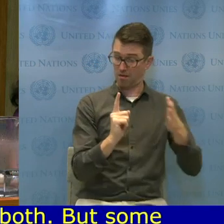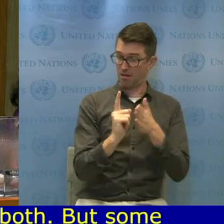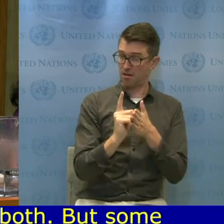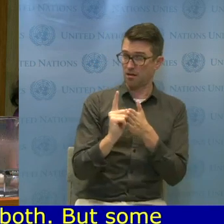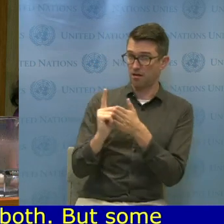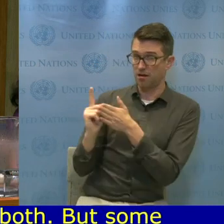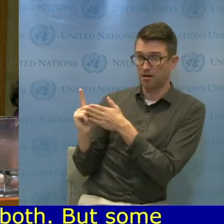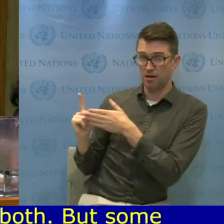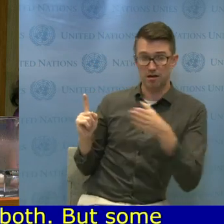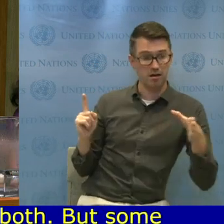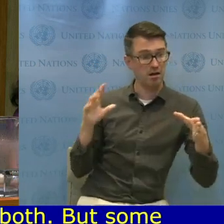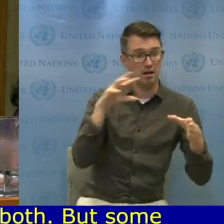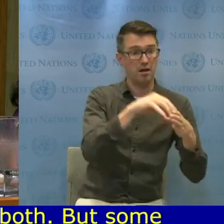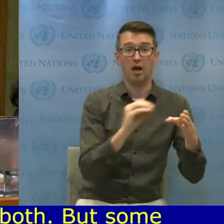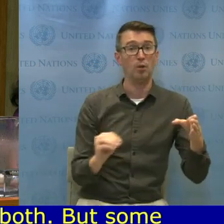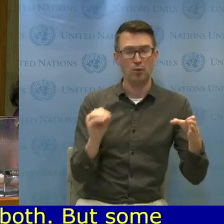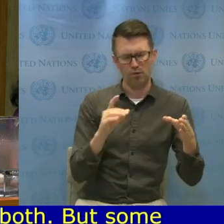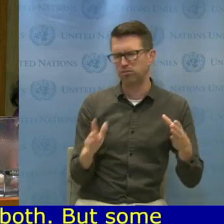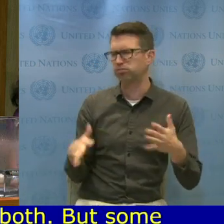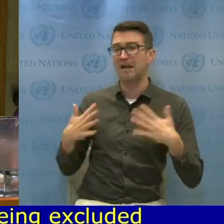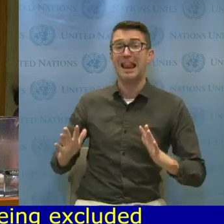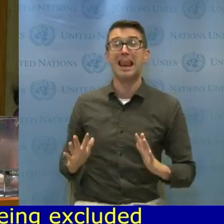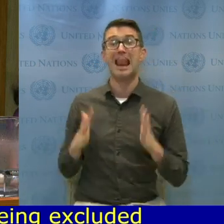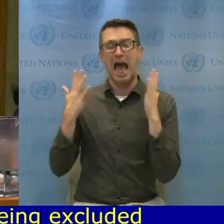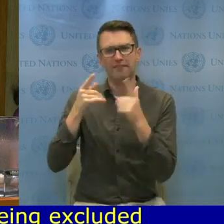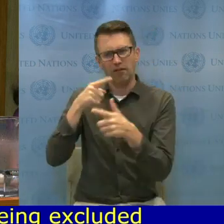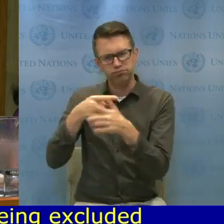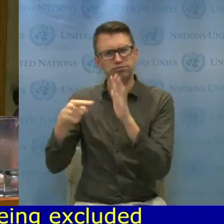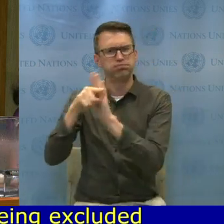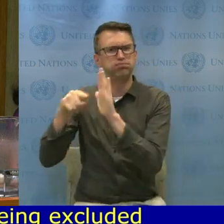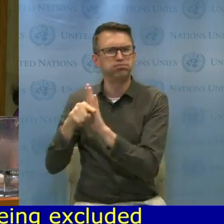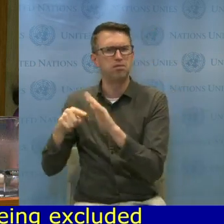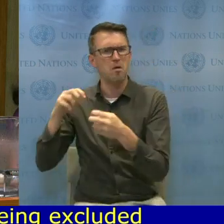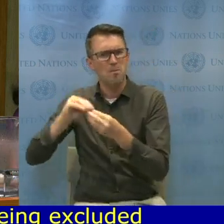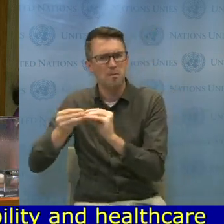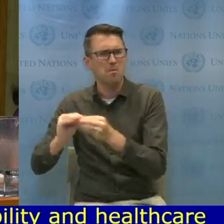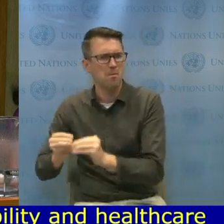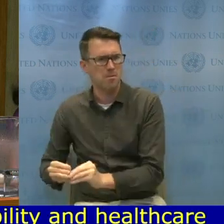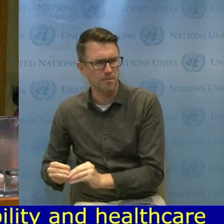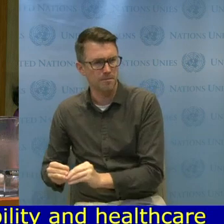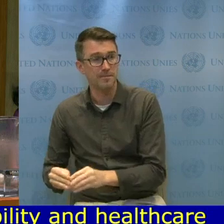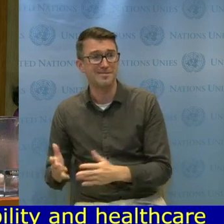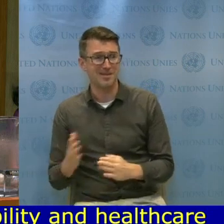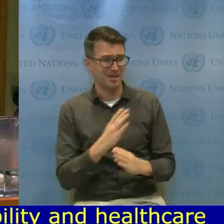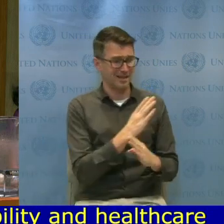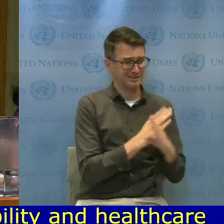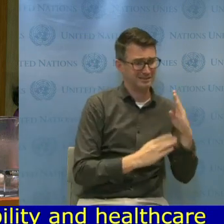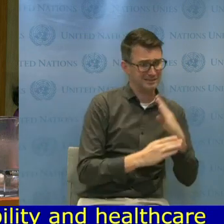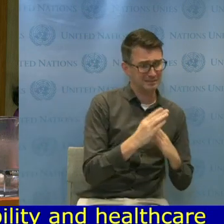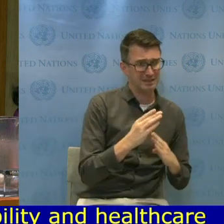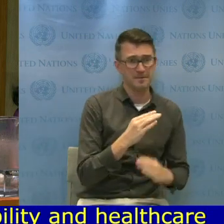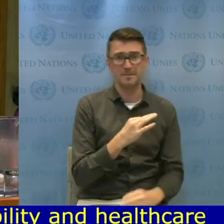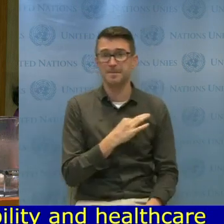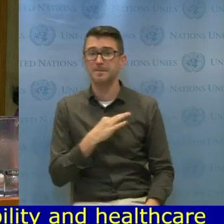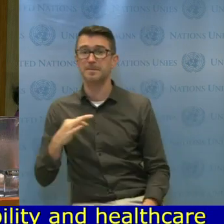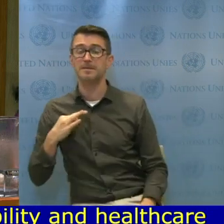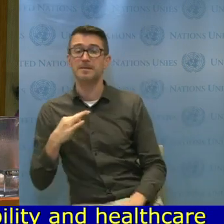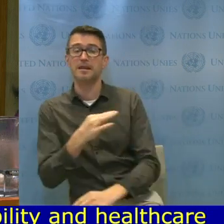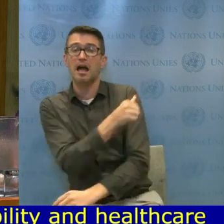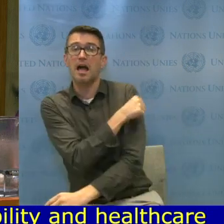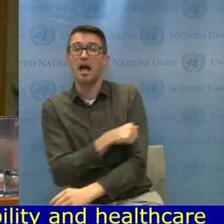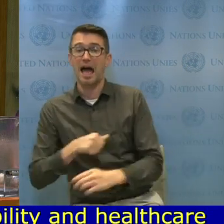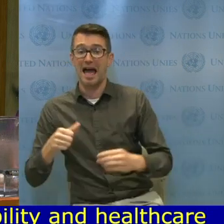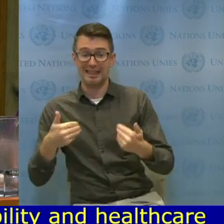thing. Being included in school is a big part of social inclusion. The